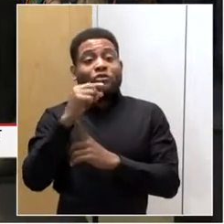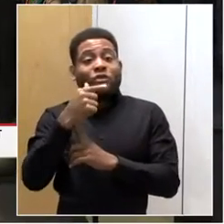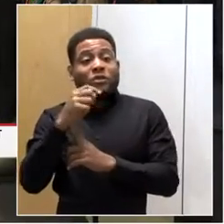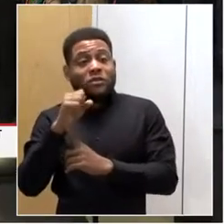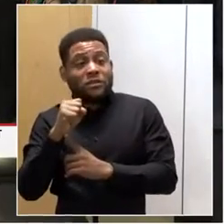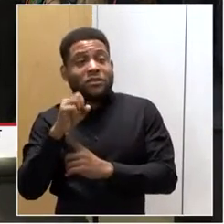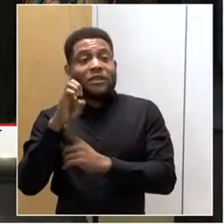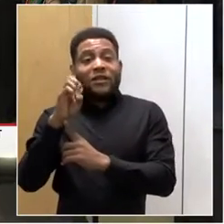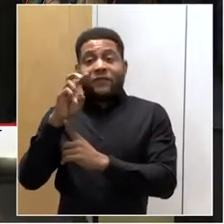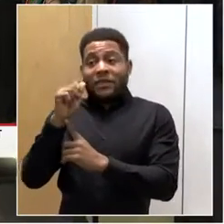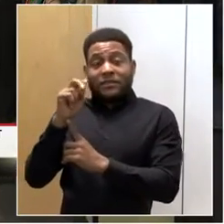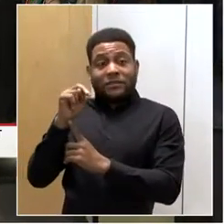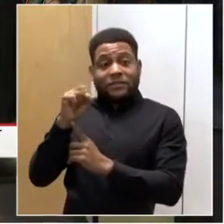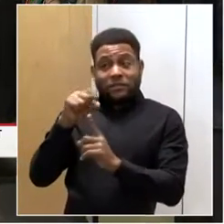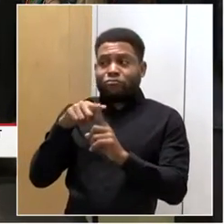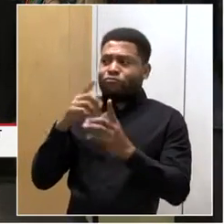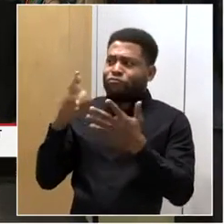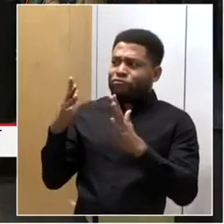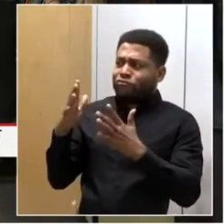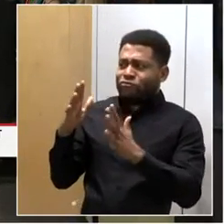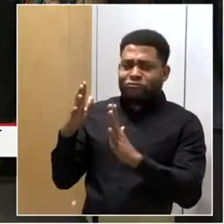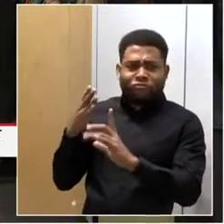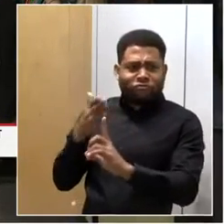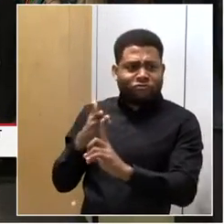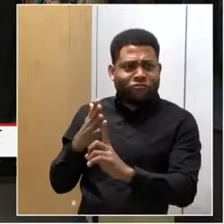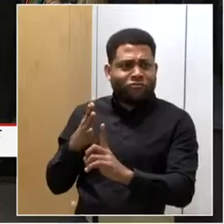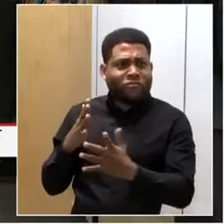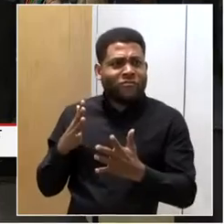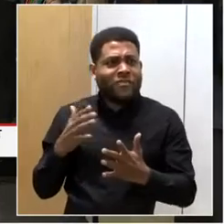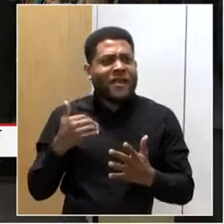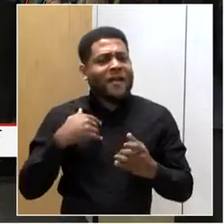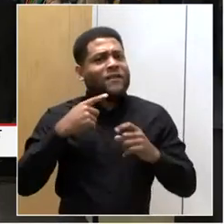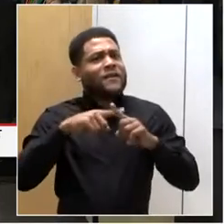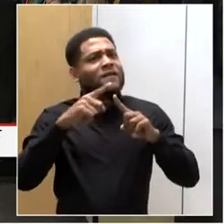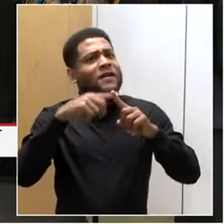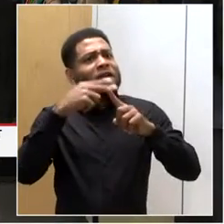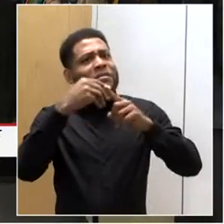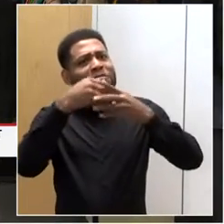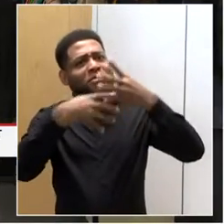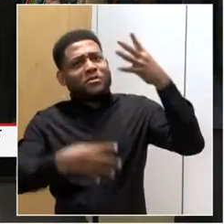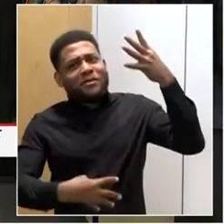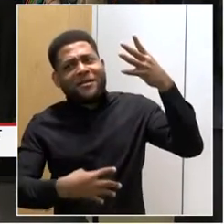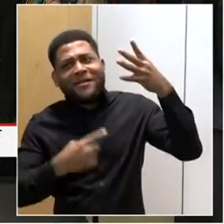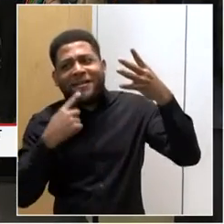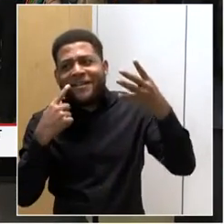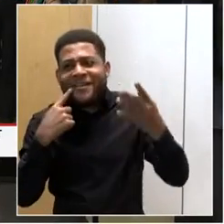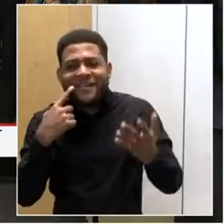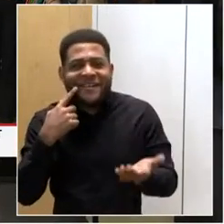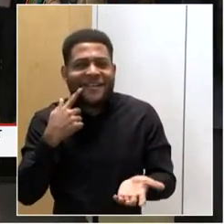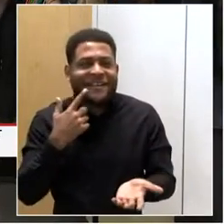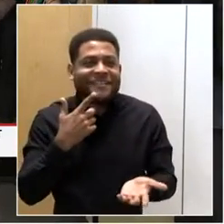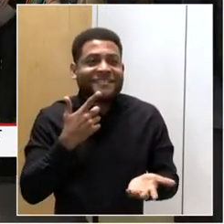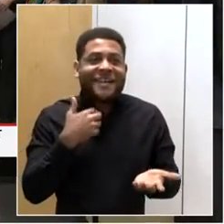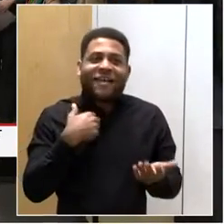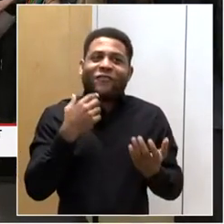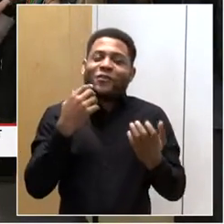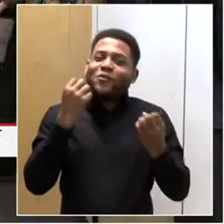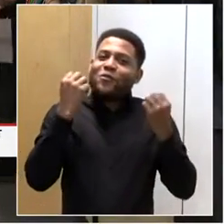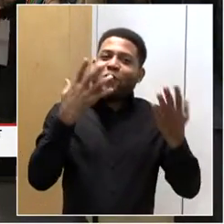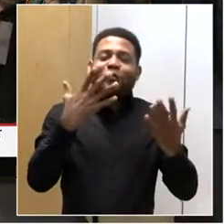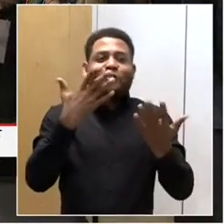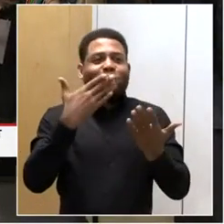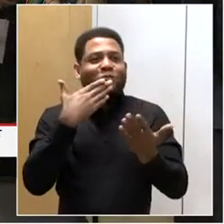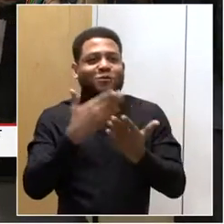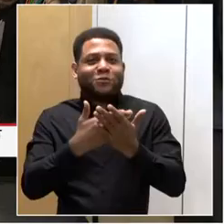big round of applause. So that's a lot of introductions, and we have a lot of good news. So let me see if I